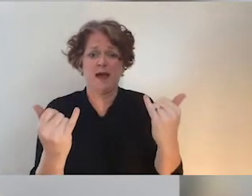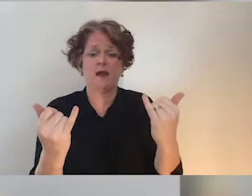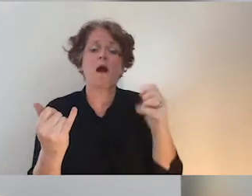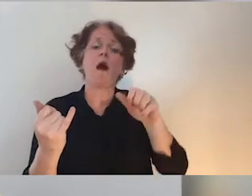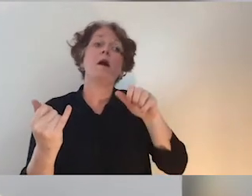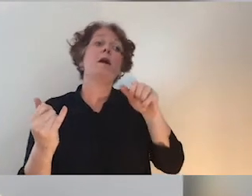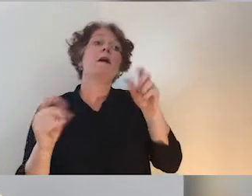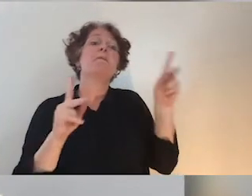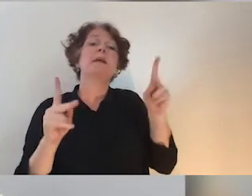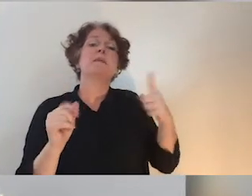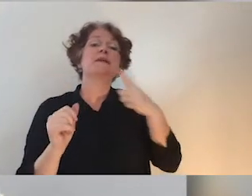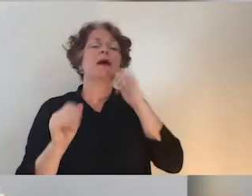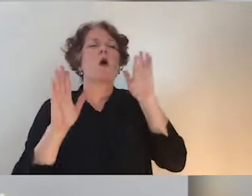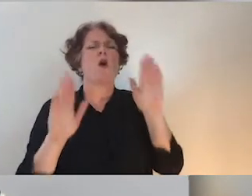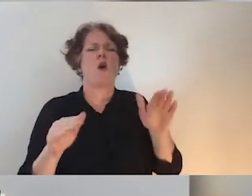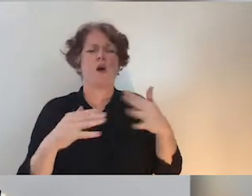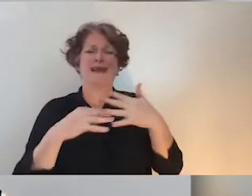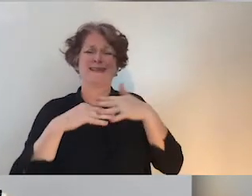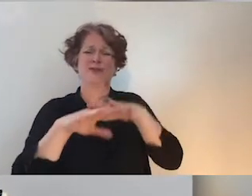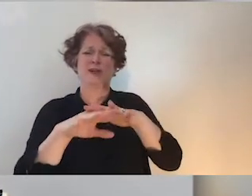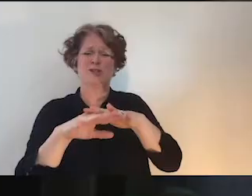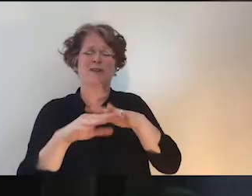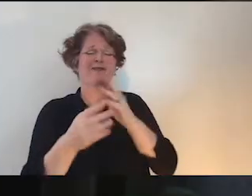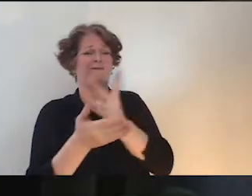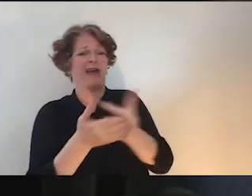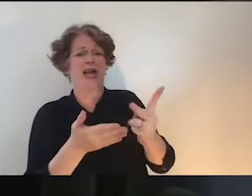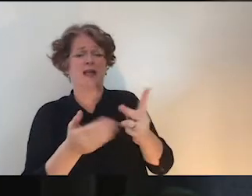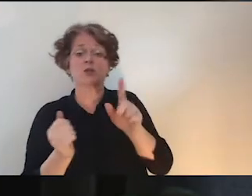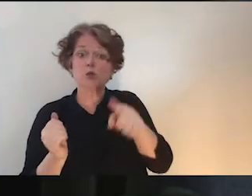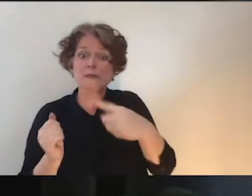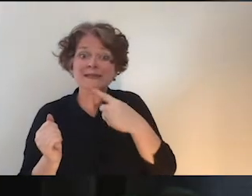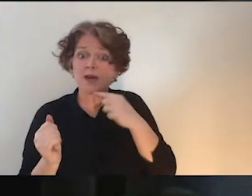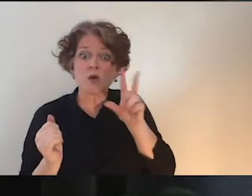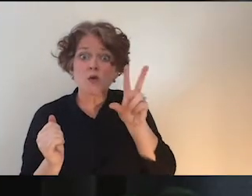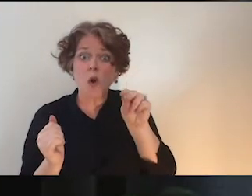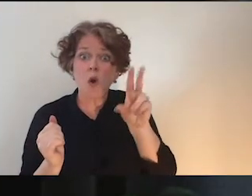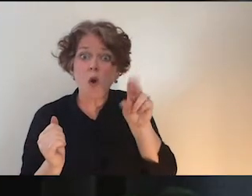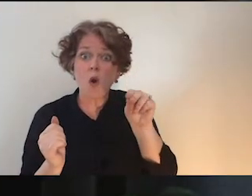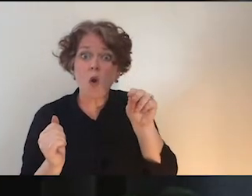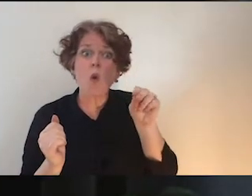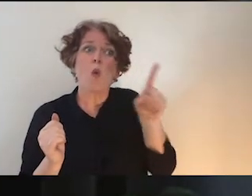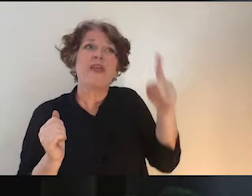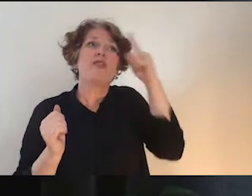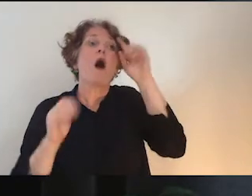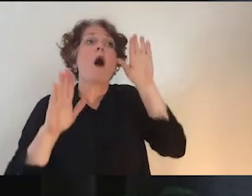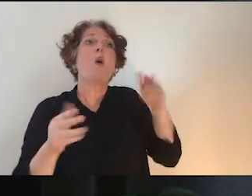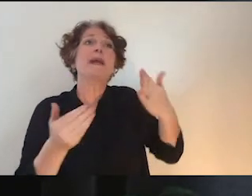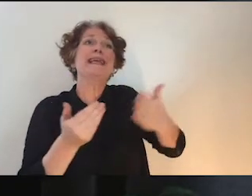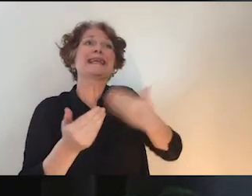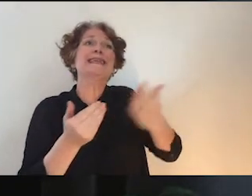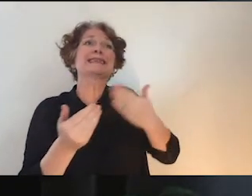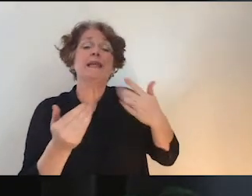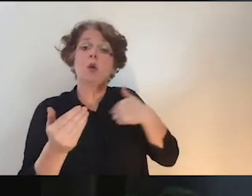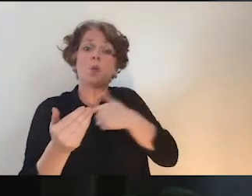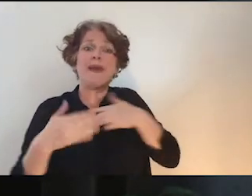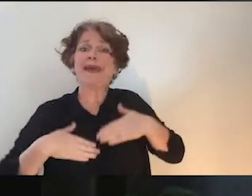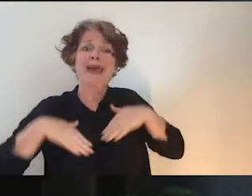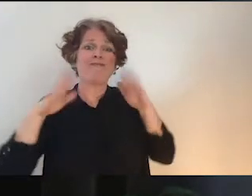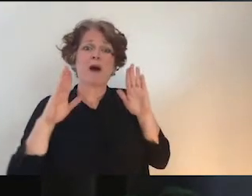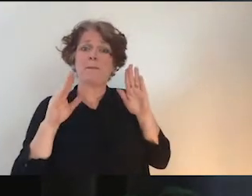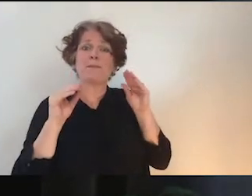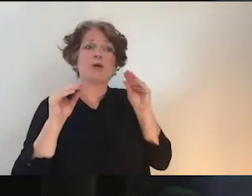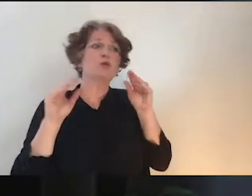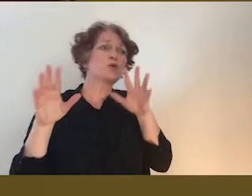have called desegregation a failed experiment, you argue that we somehow want this to have been easy and we gave up